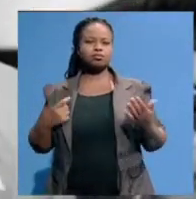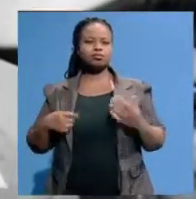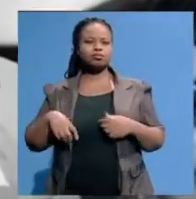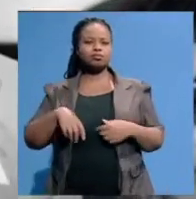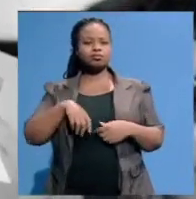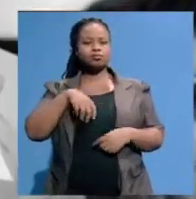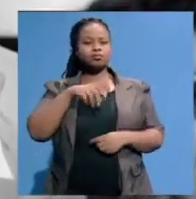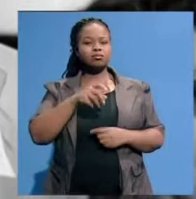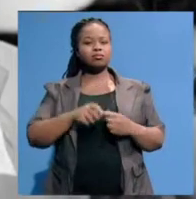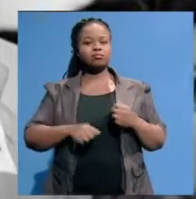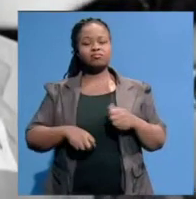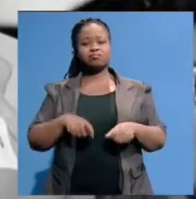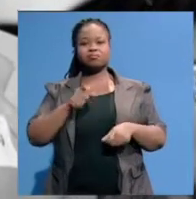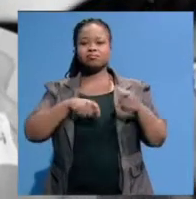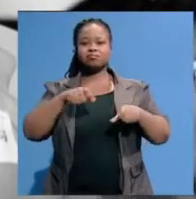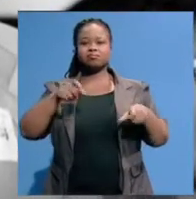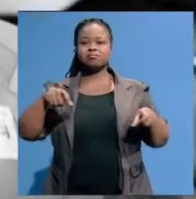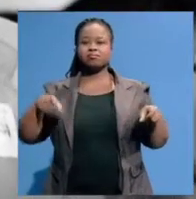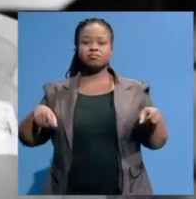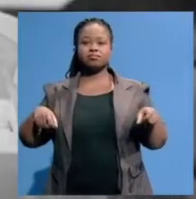umalo sakazifonena